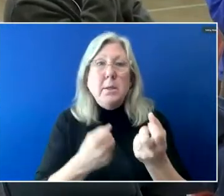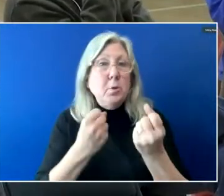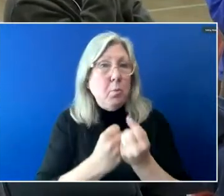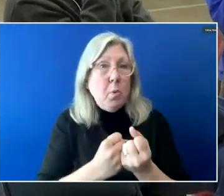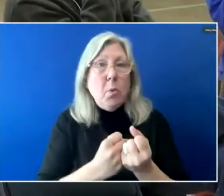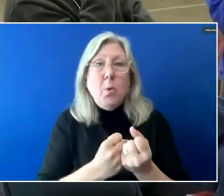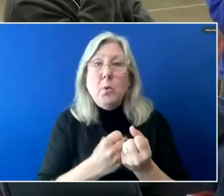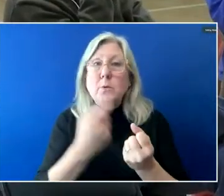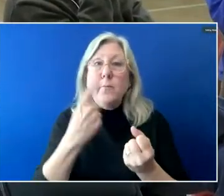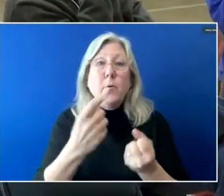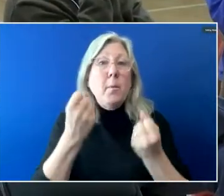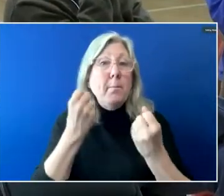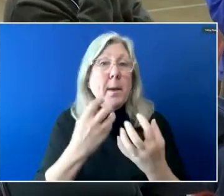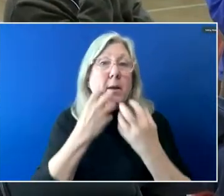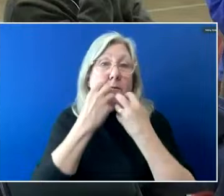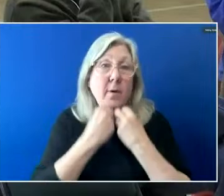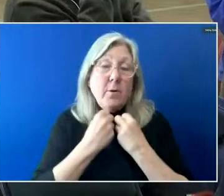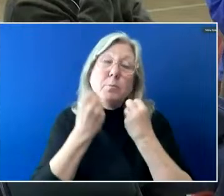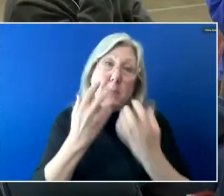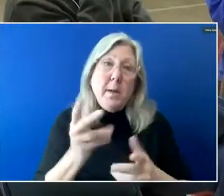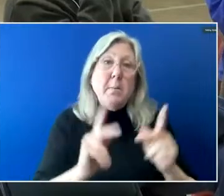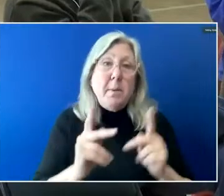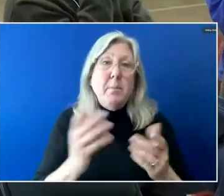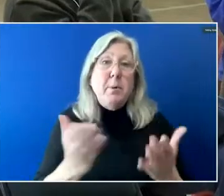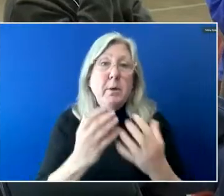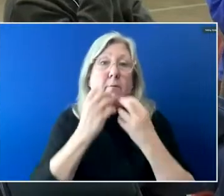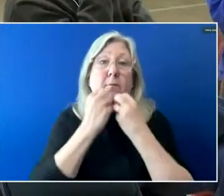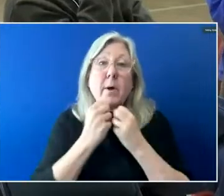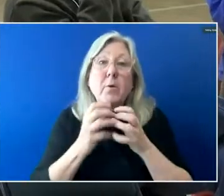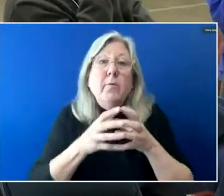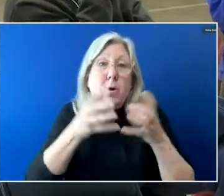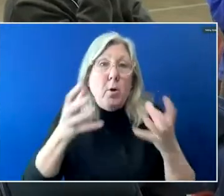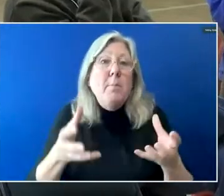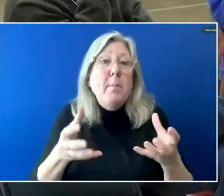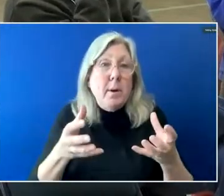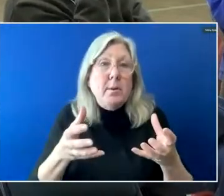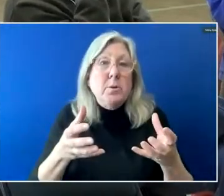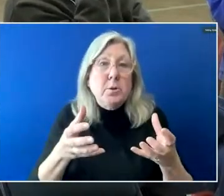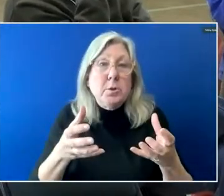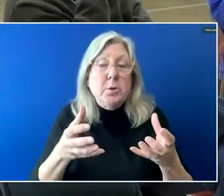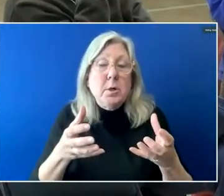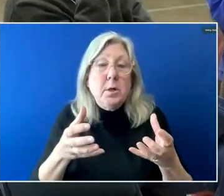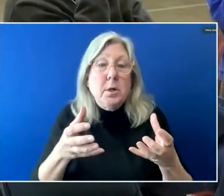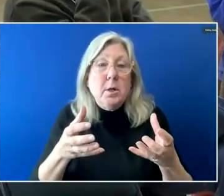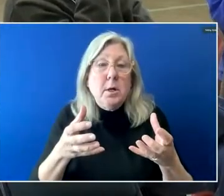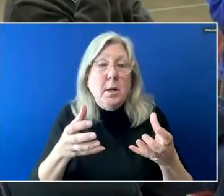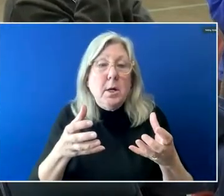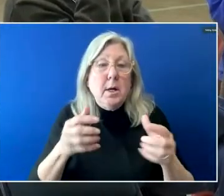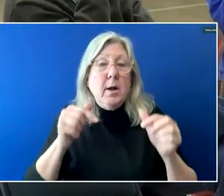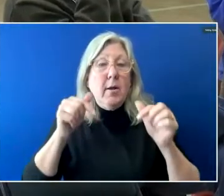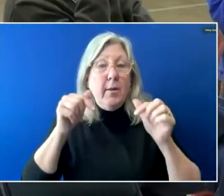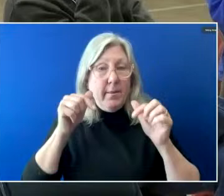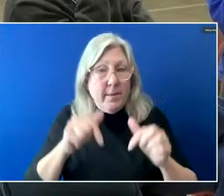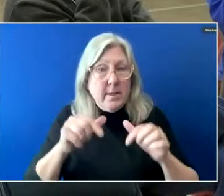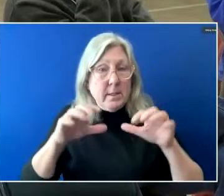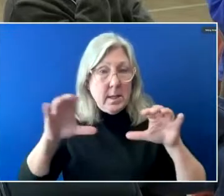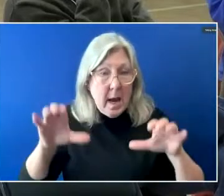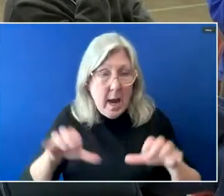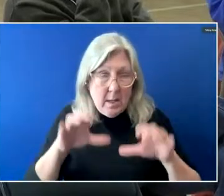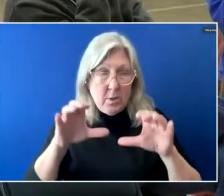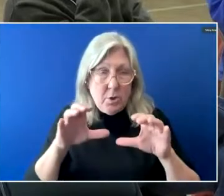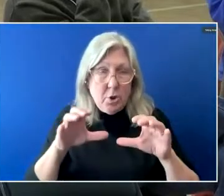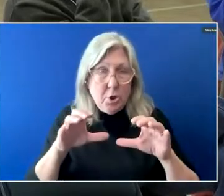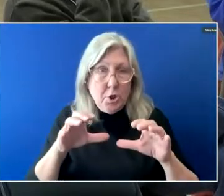everyone many people here value very much this action